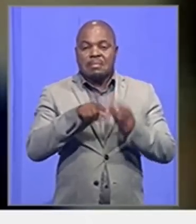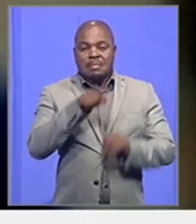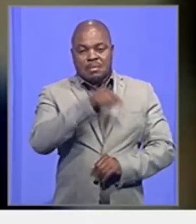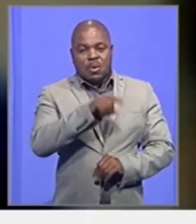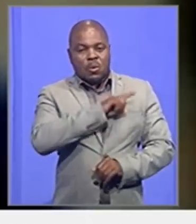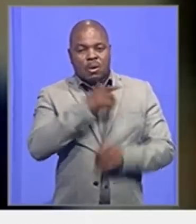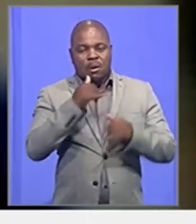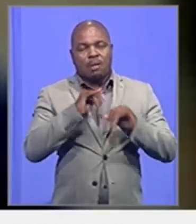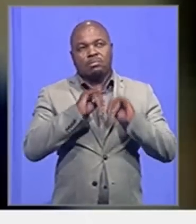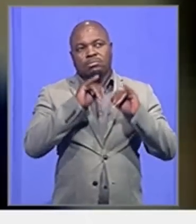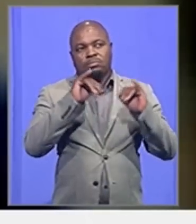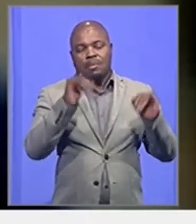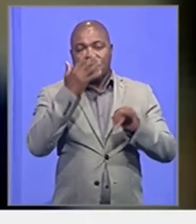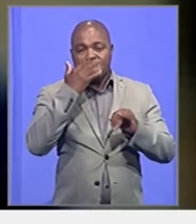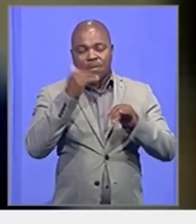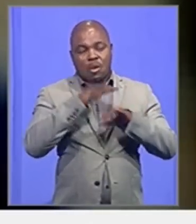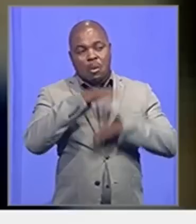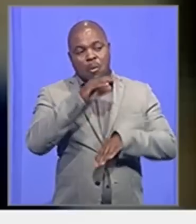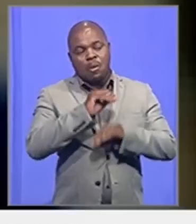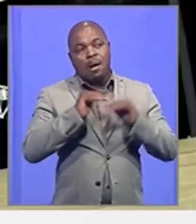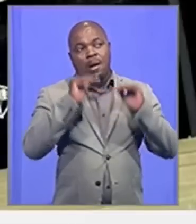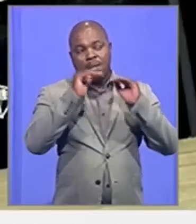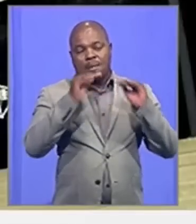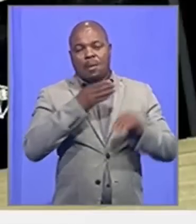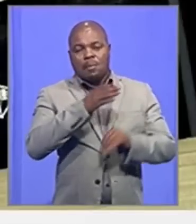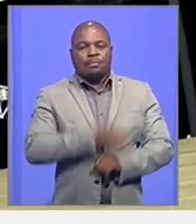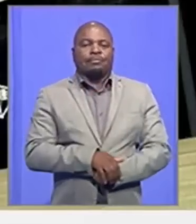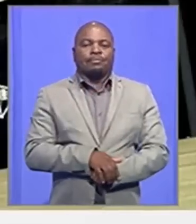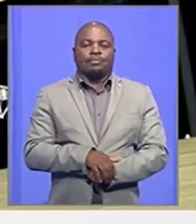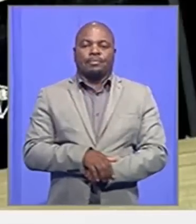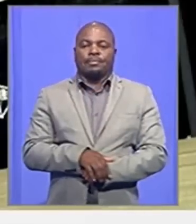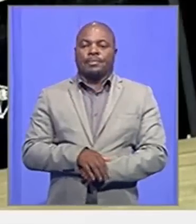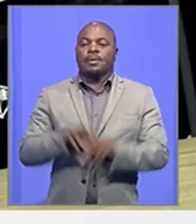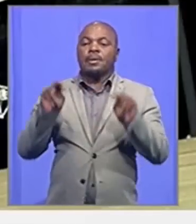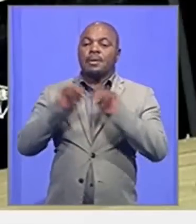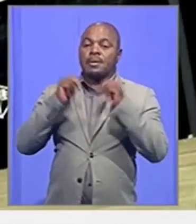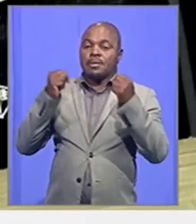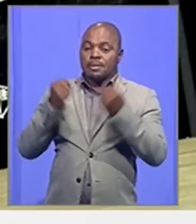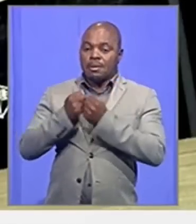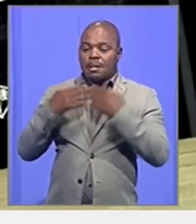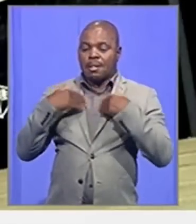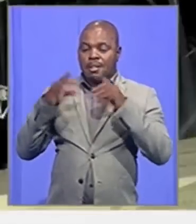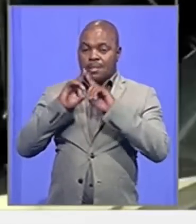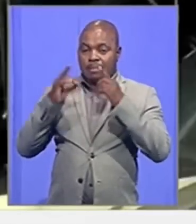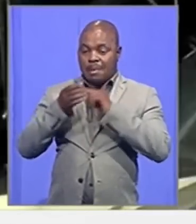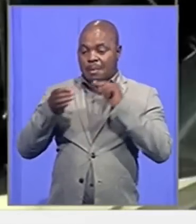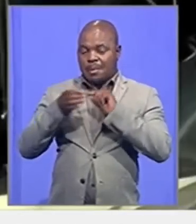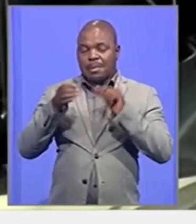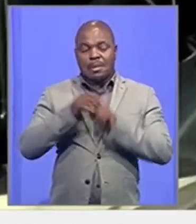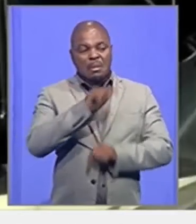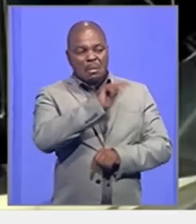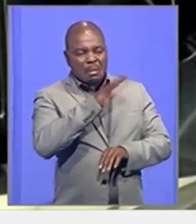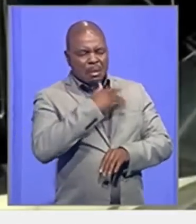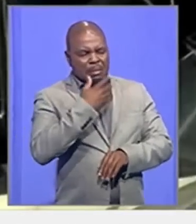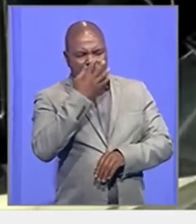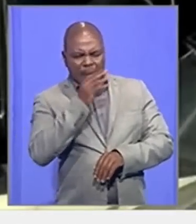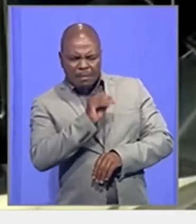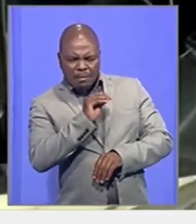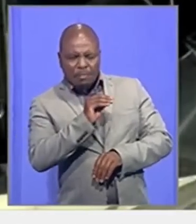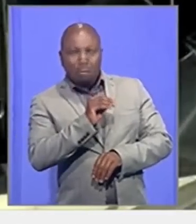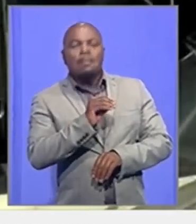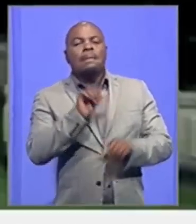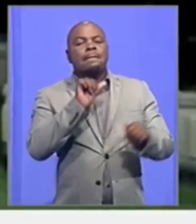the high levels of influenza that we're seeing right now. Lefapha la Bosetšhaba la Boitekanelo le ikwetse go ba ba nang le matshwao a